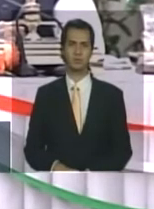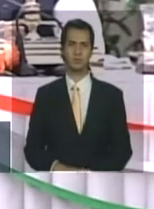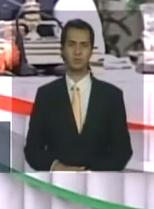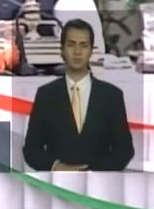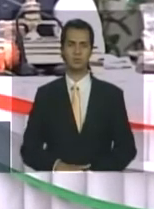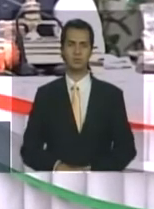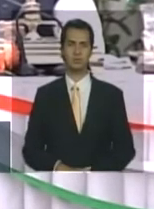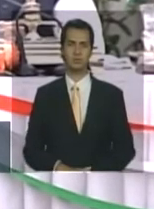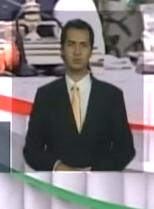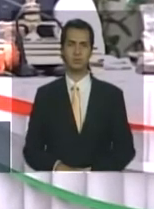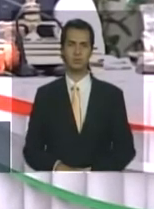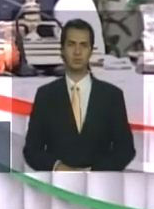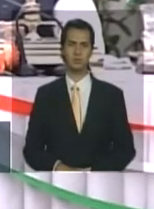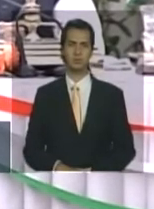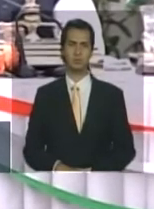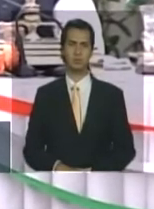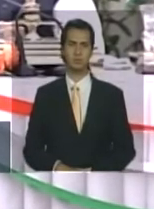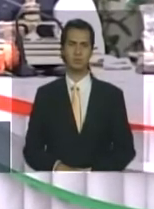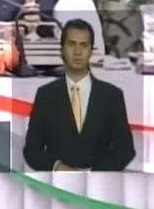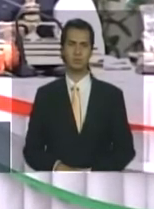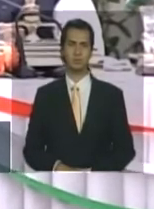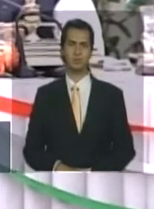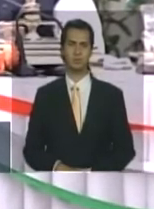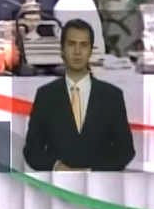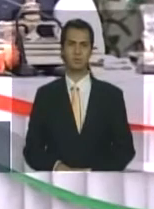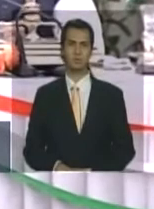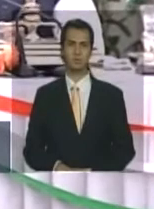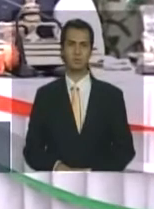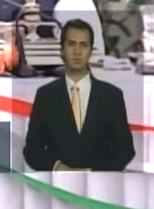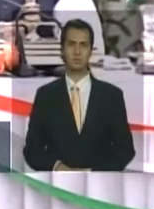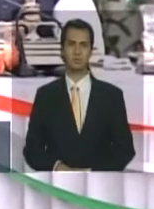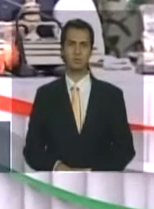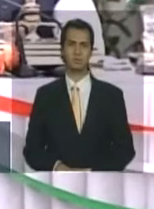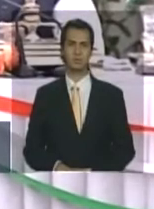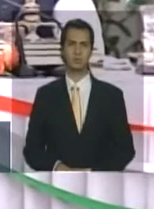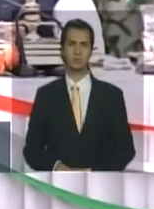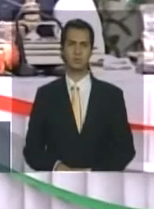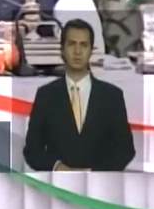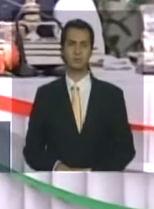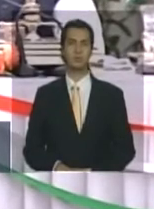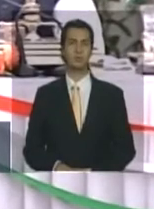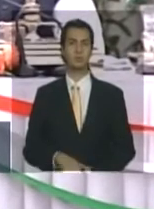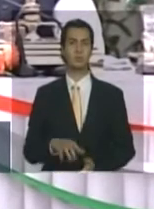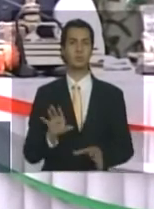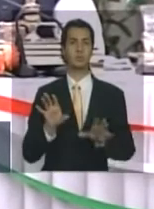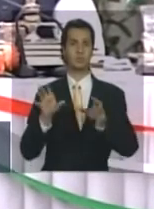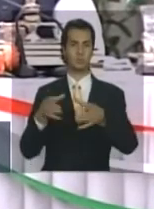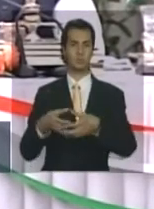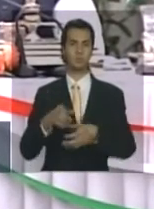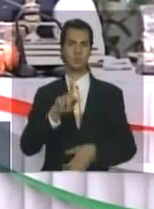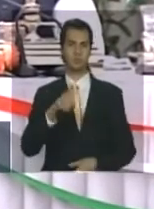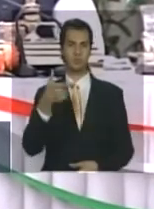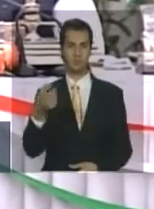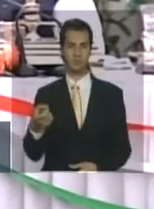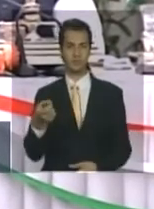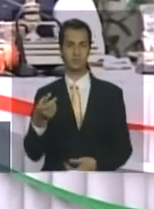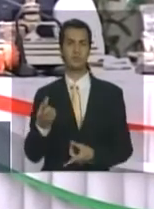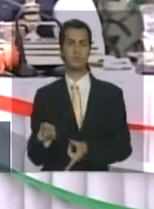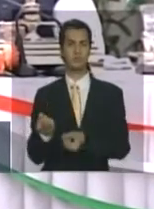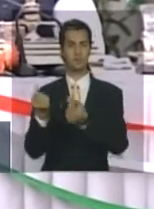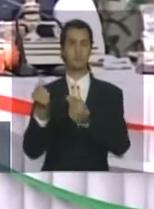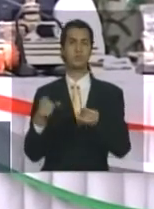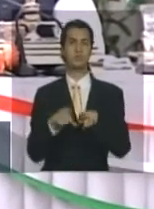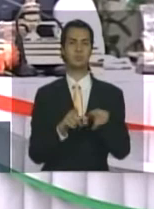of permanent and non-permanent members. No G20 financeiro e no G20 da